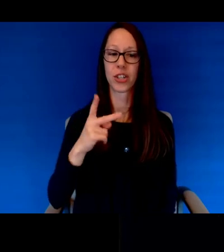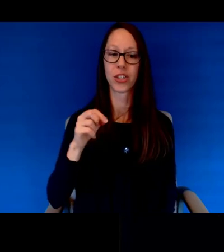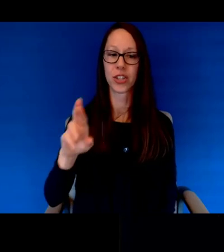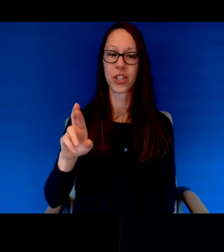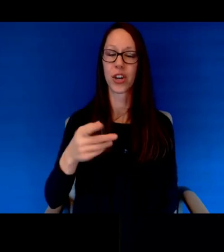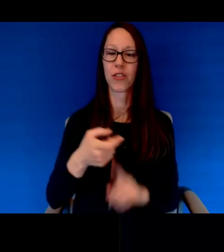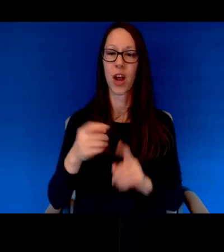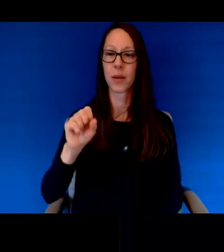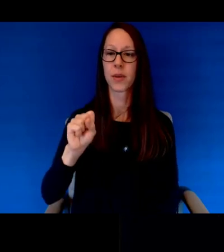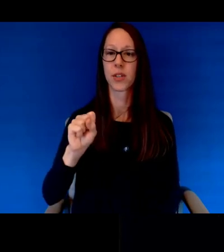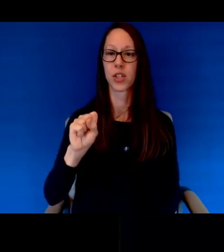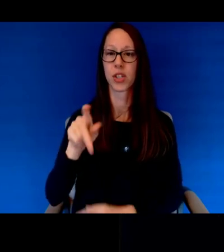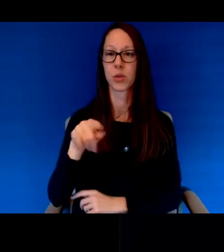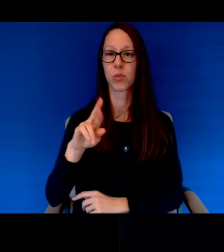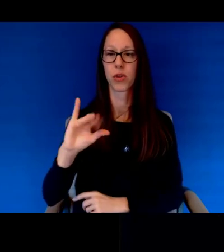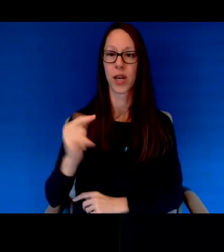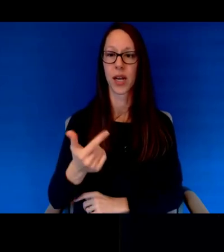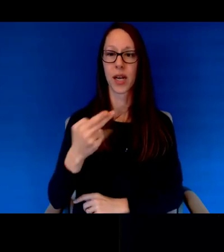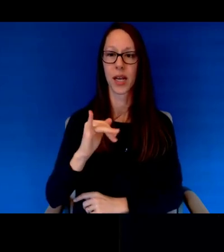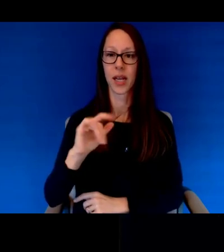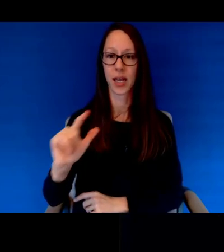Virginia. Why not use hydroponics?